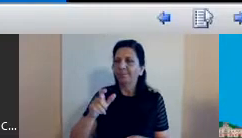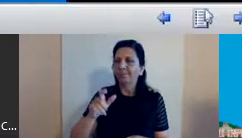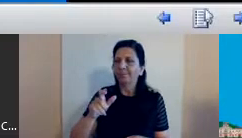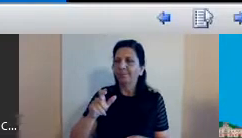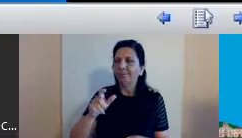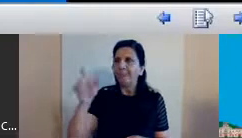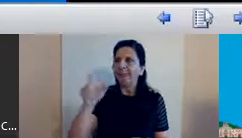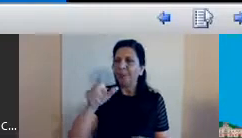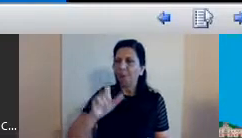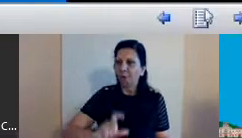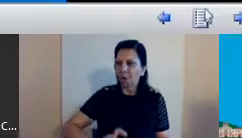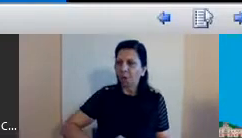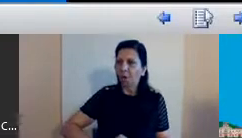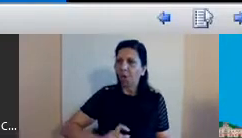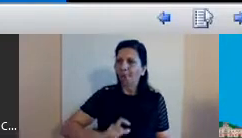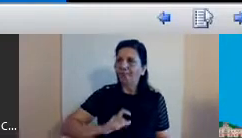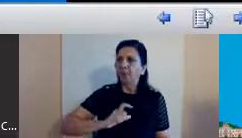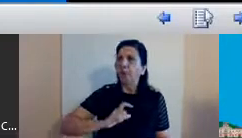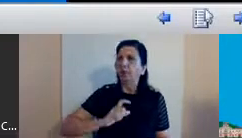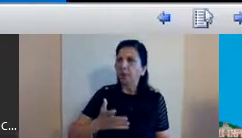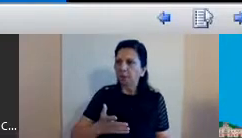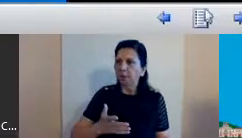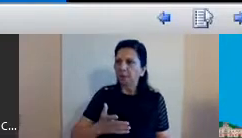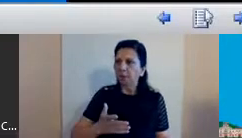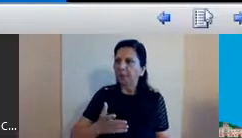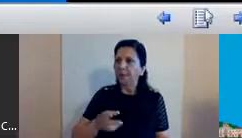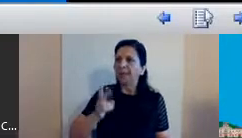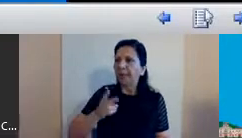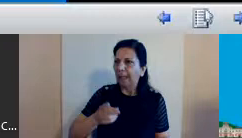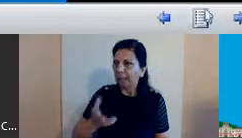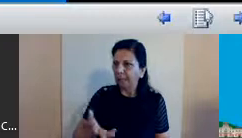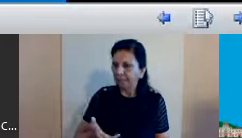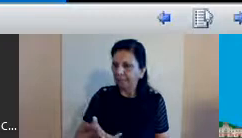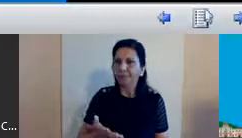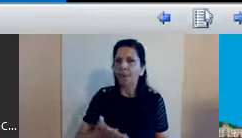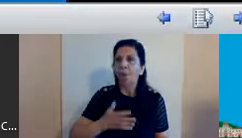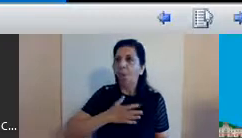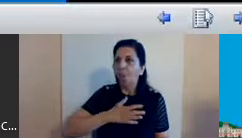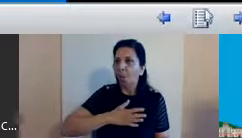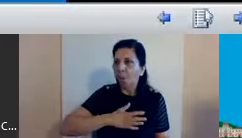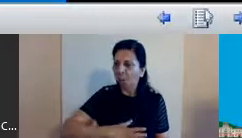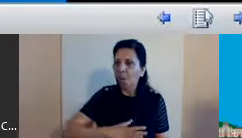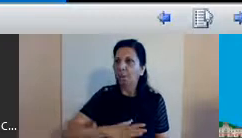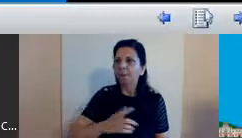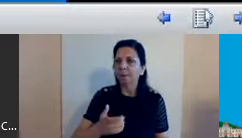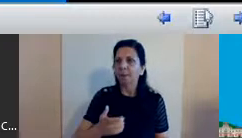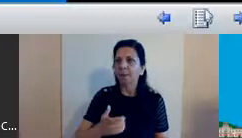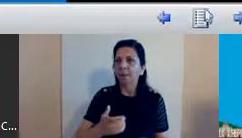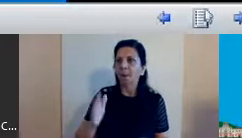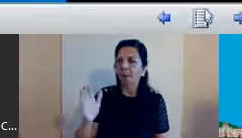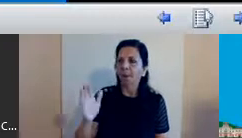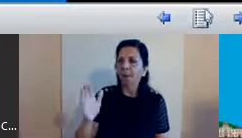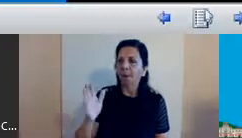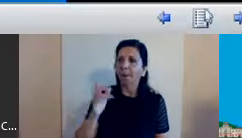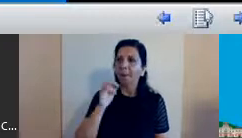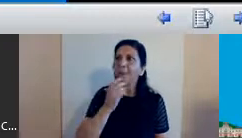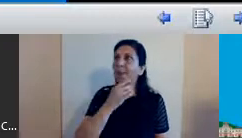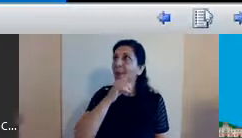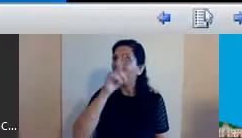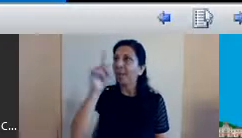So, and if we all agree that we want to get those other cases coming back, not just the COVID cases, but other cases, how do we